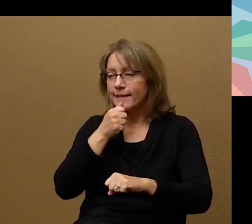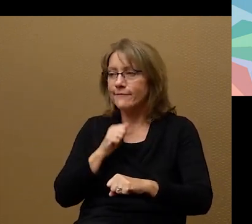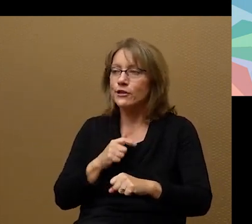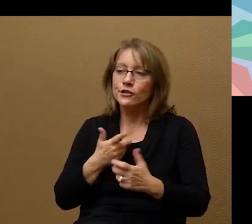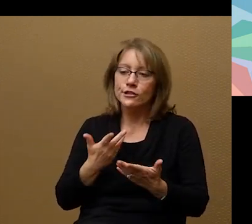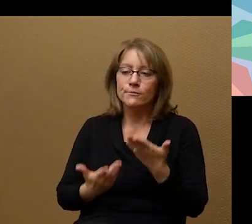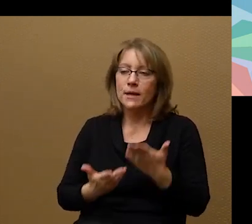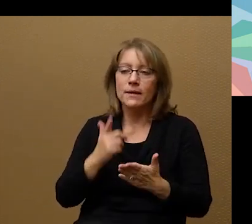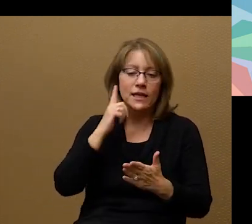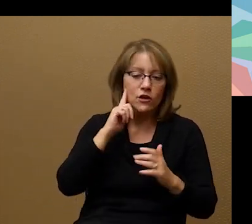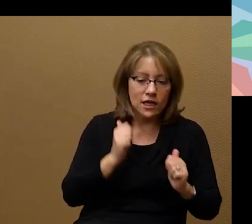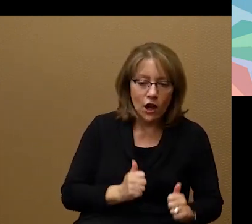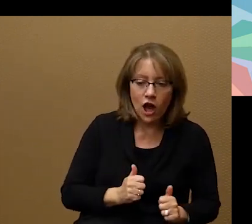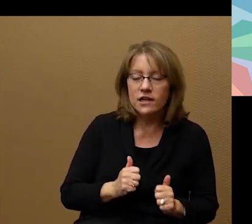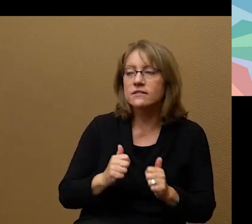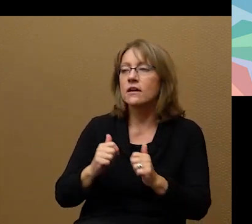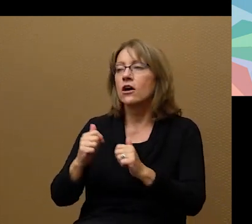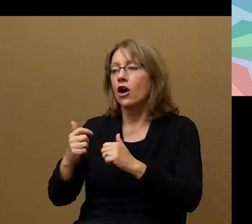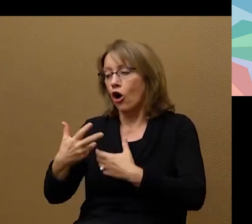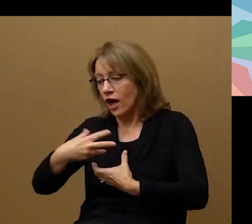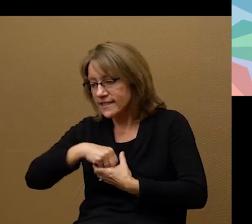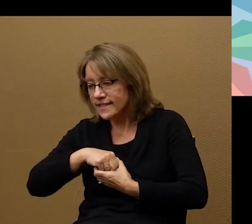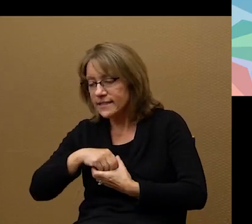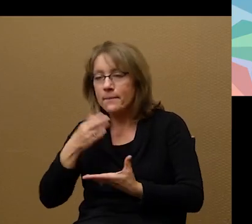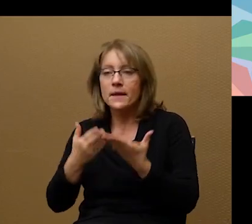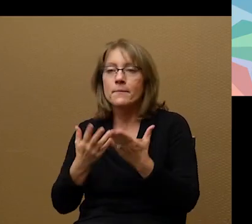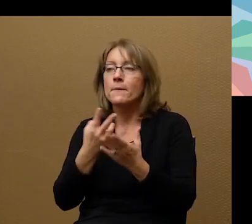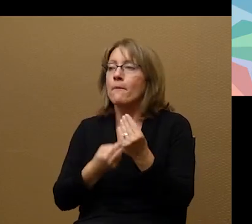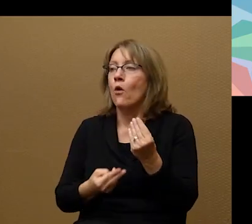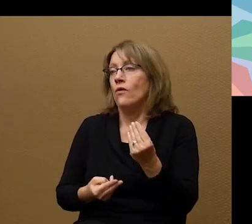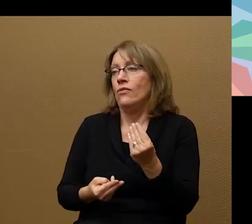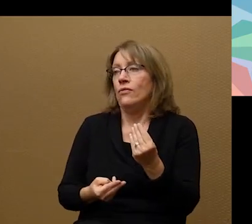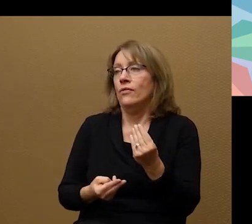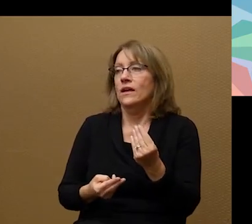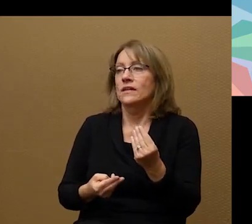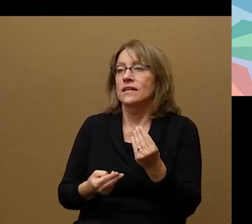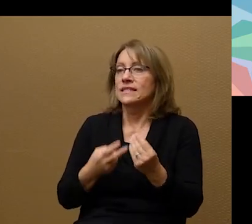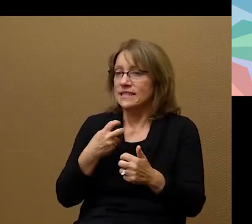be an autism thing, it might be both. It's really hard to differentiate.